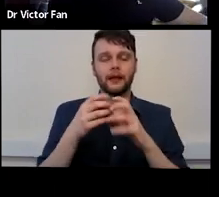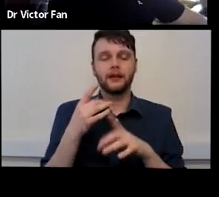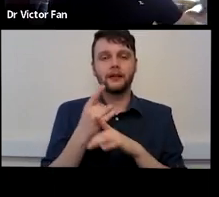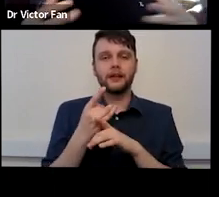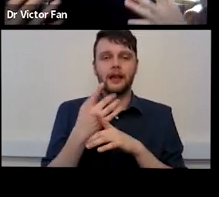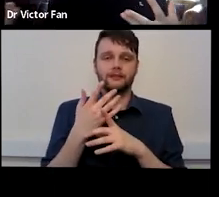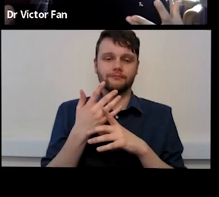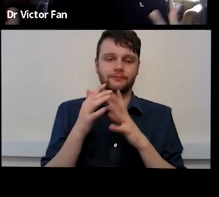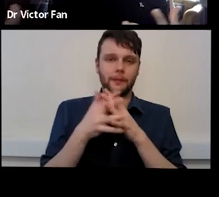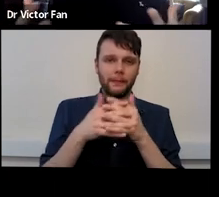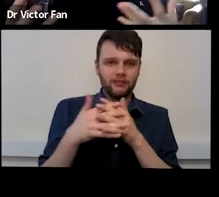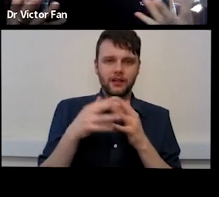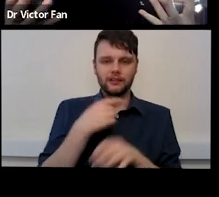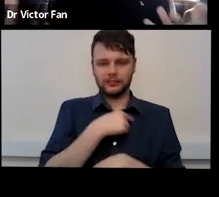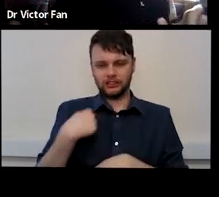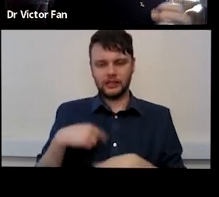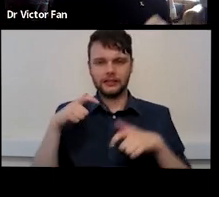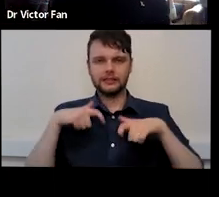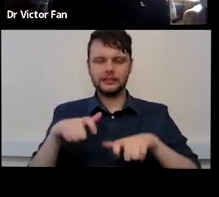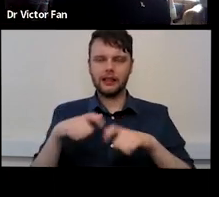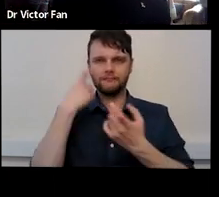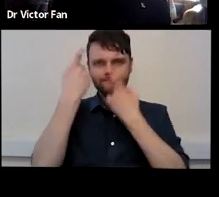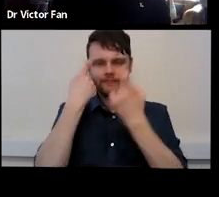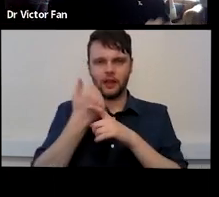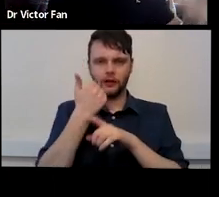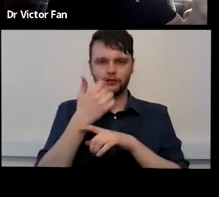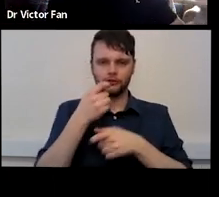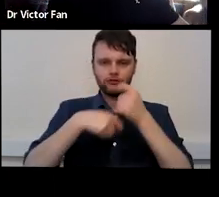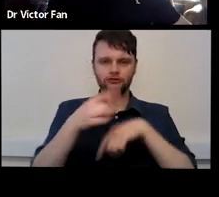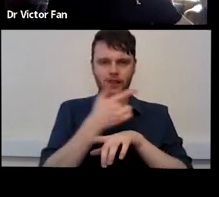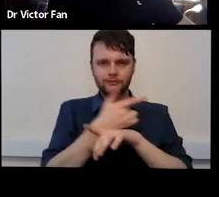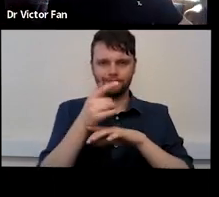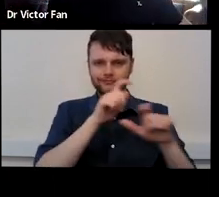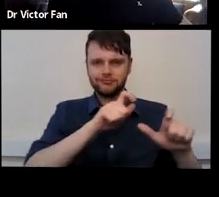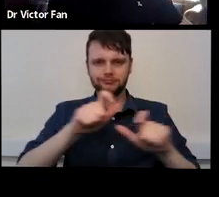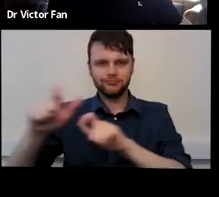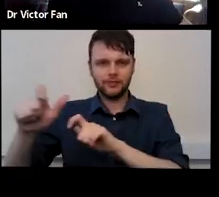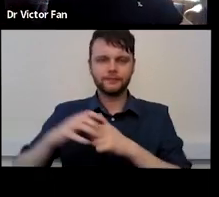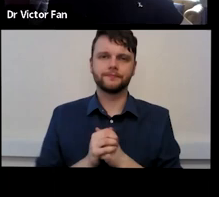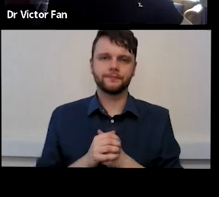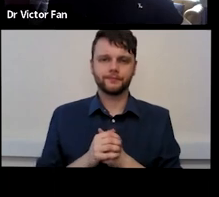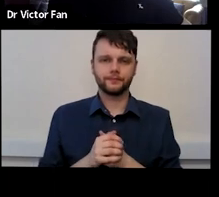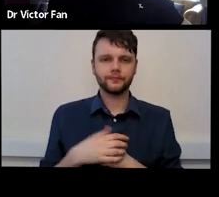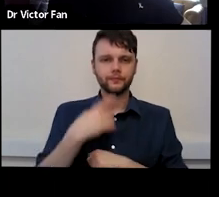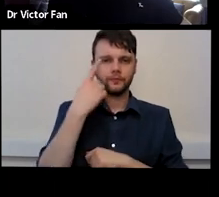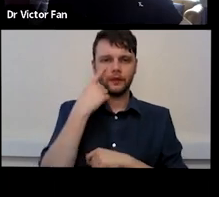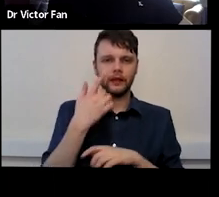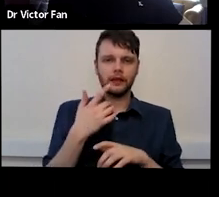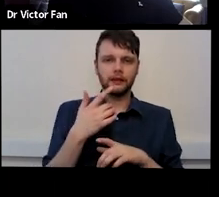were still kind of figuring out how to create continuity. So you can see that they're cutting